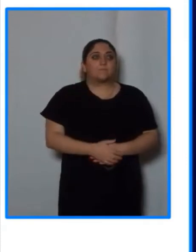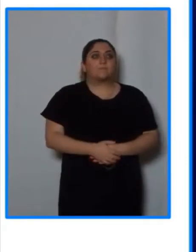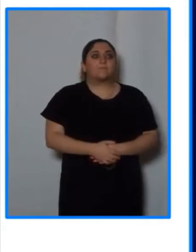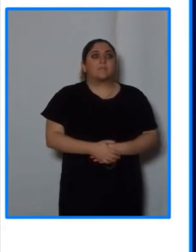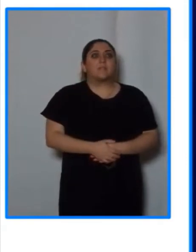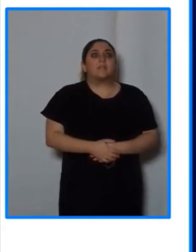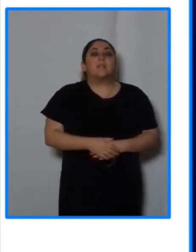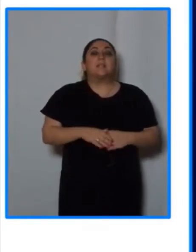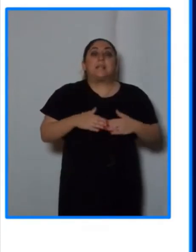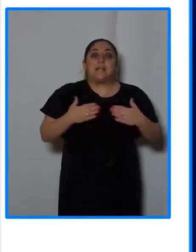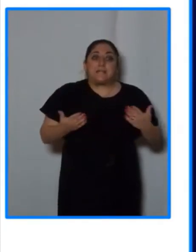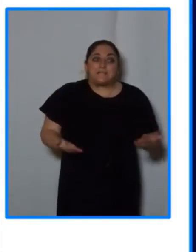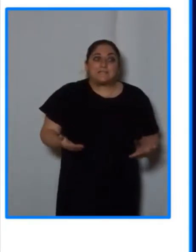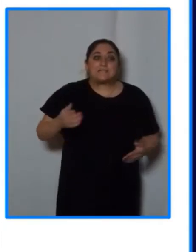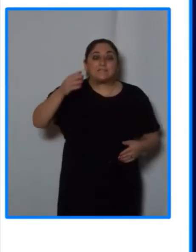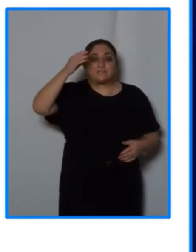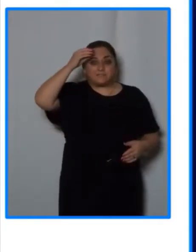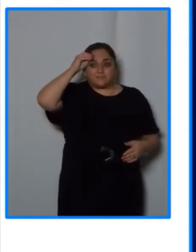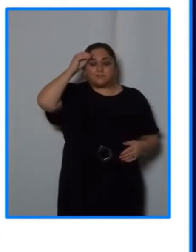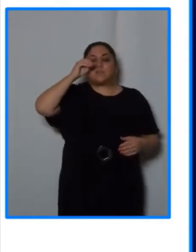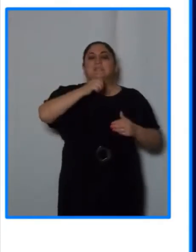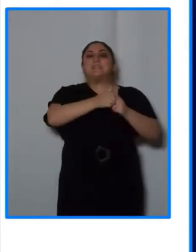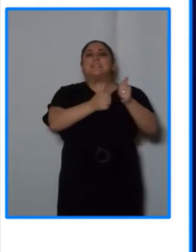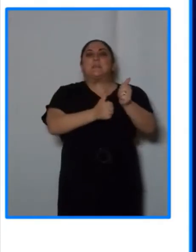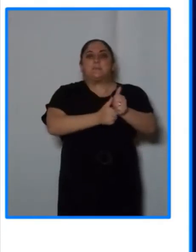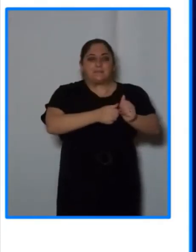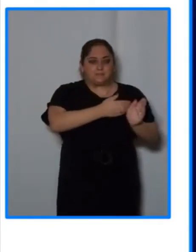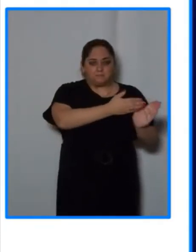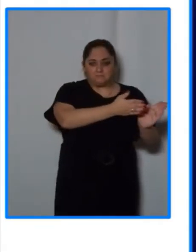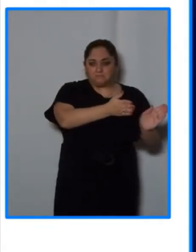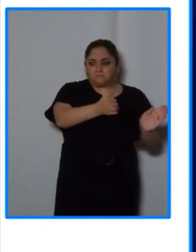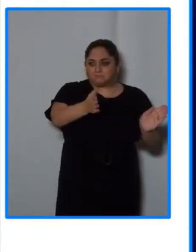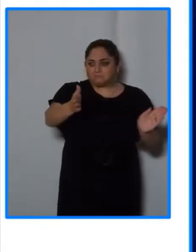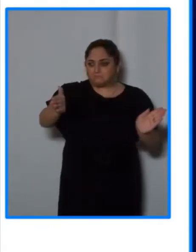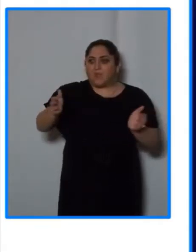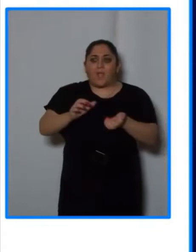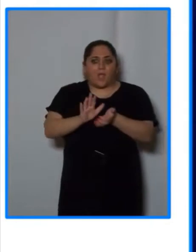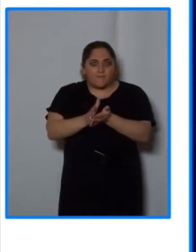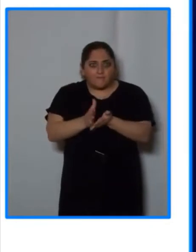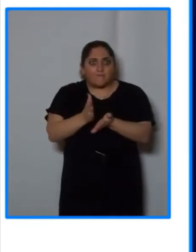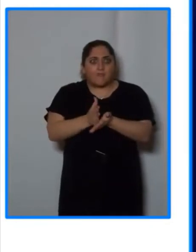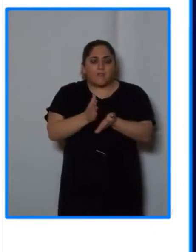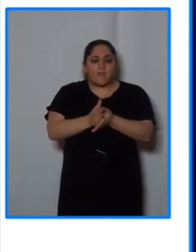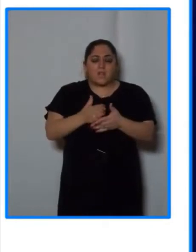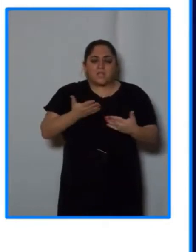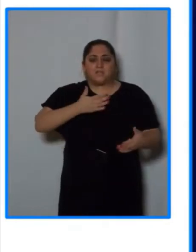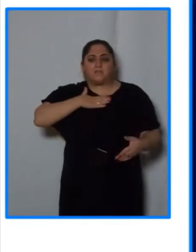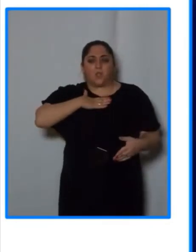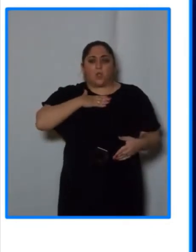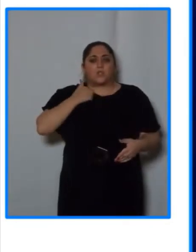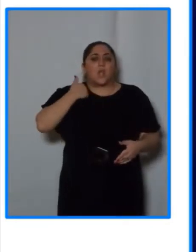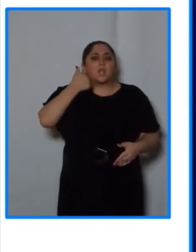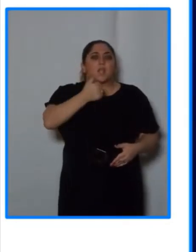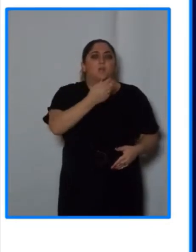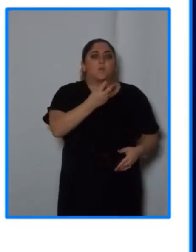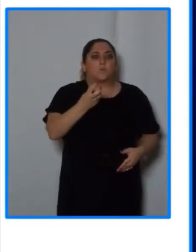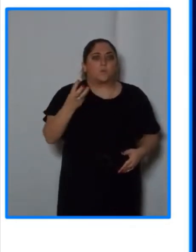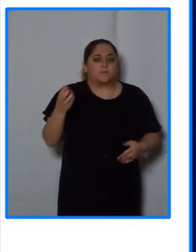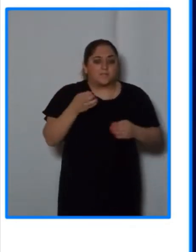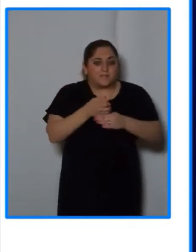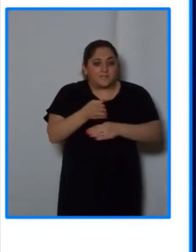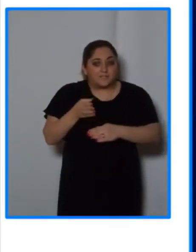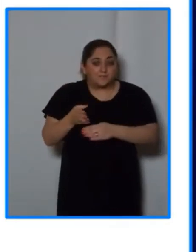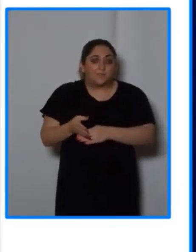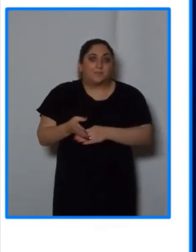So we have covered now some of the most common disability types and practical examples on website accessibility. Some of the practical tips I